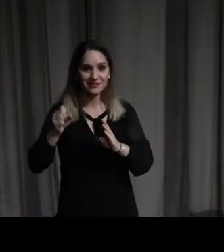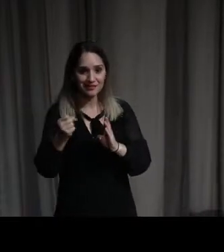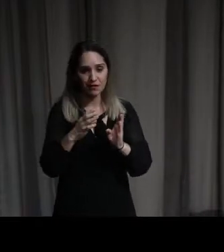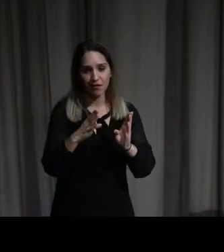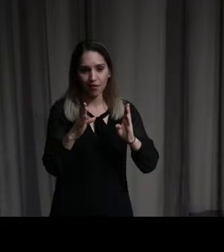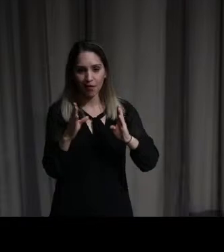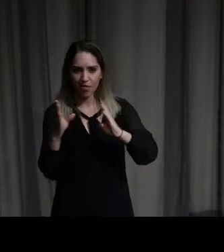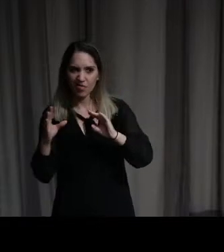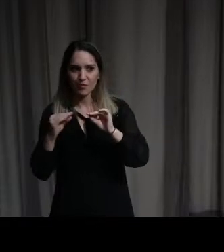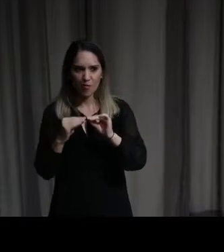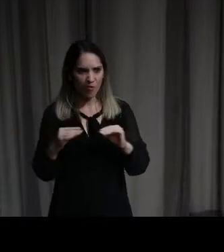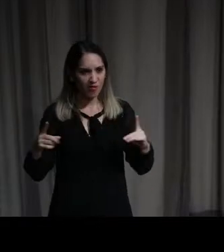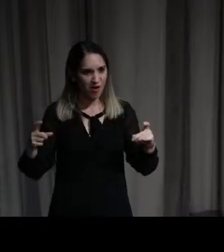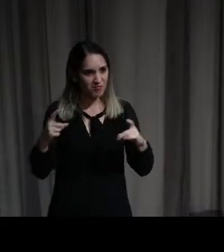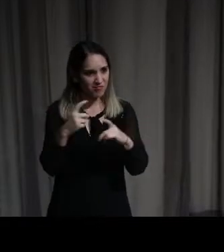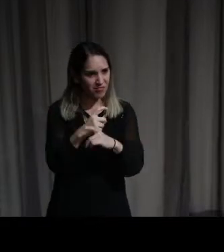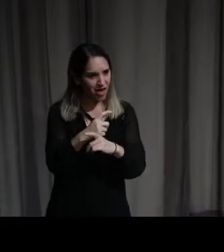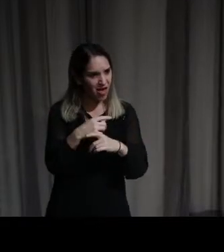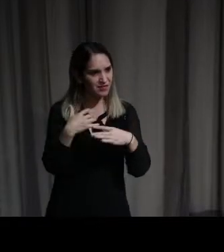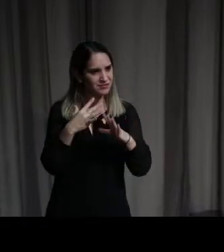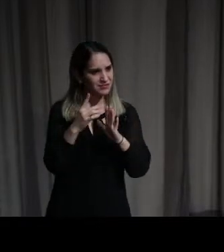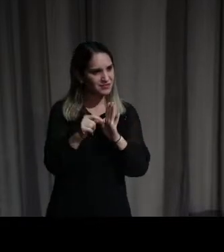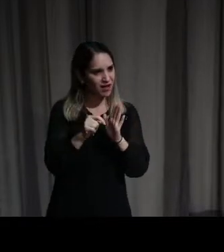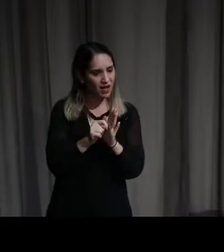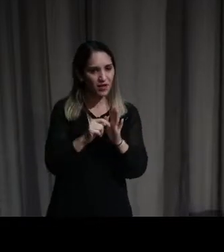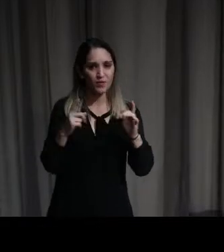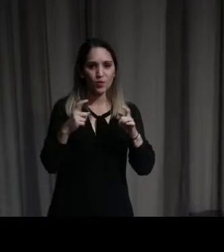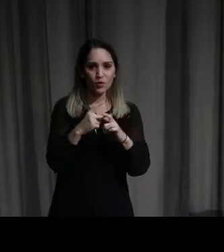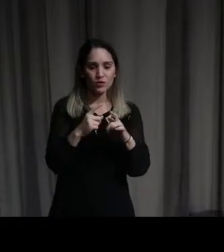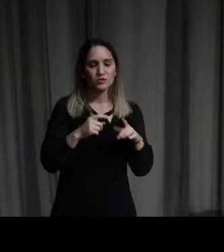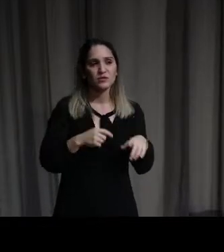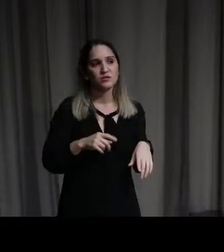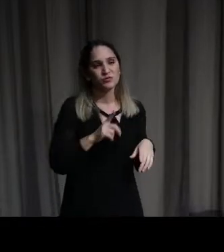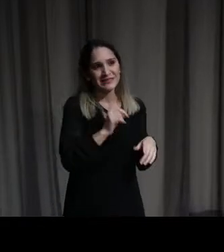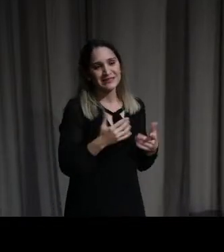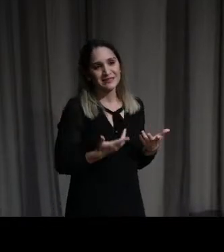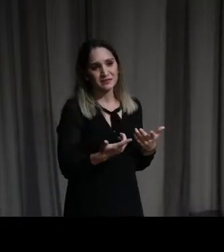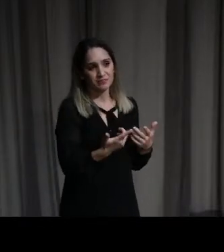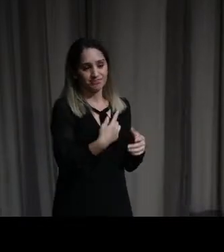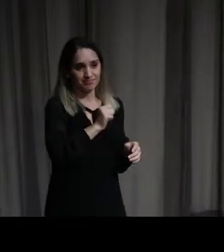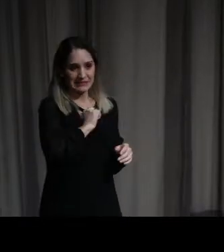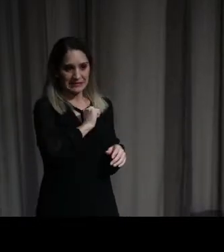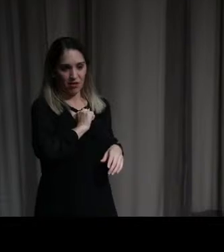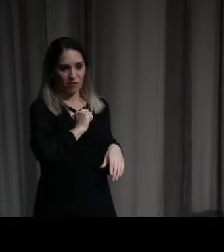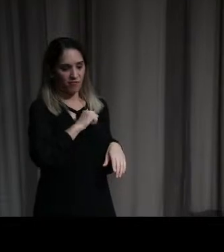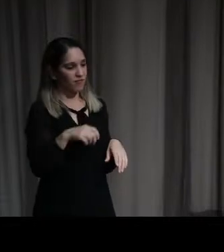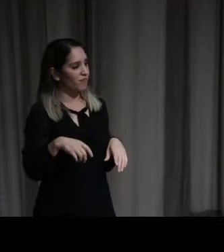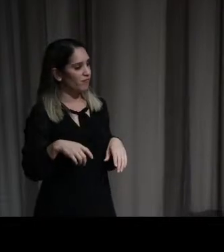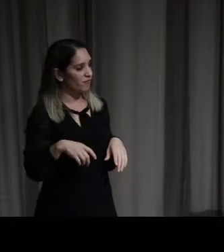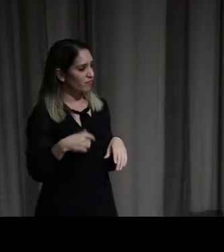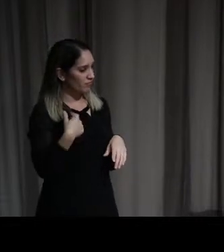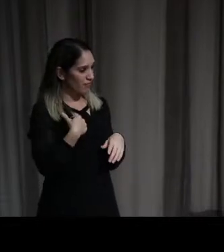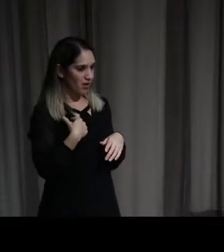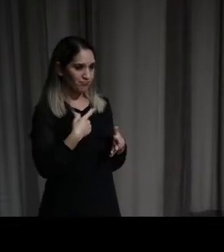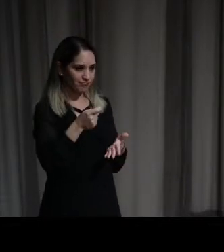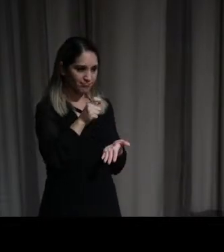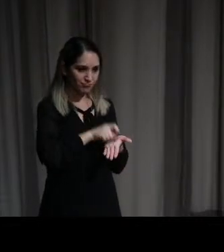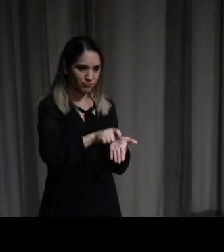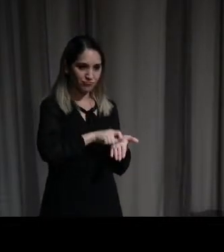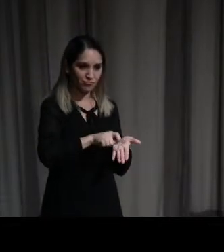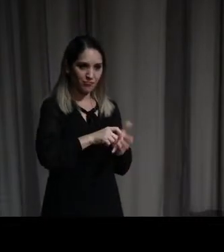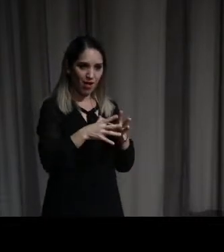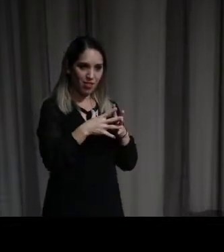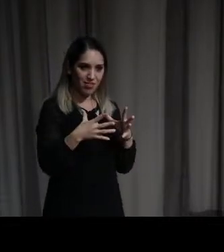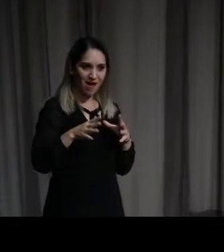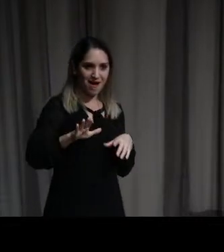more complicated and much more, for me, interesting, because I wrote a lot about his work